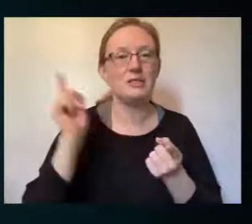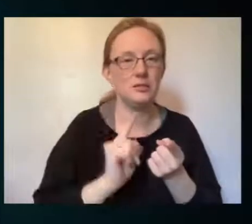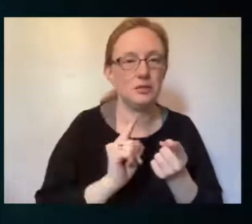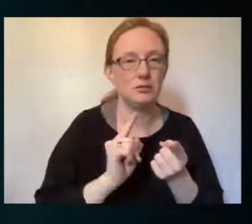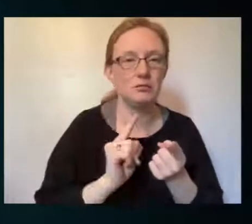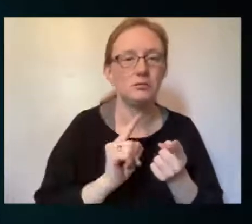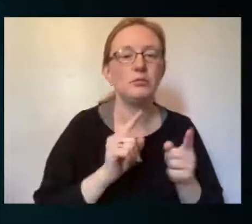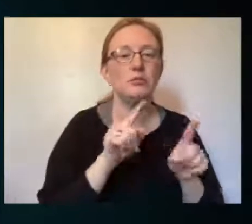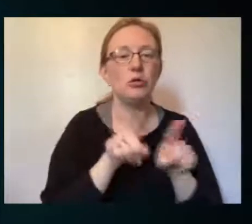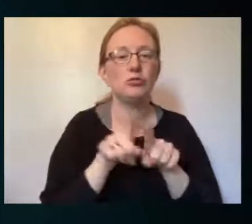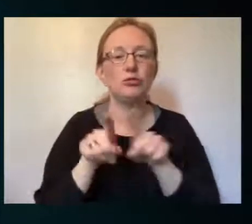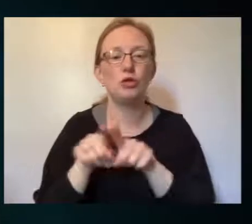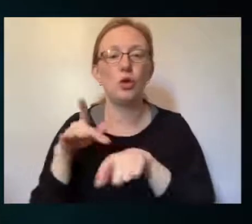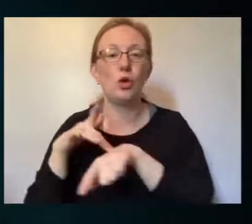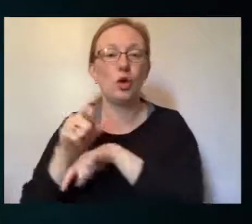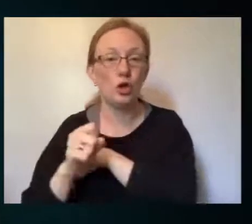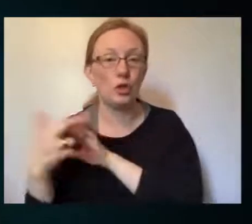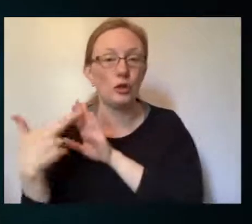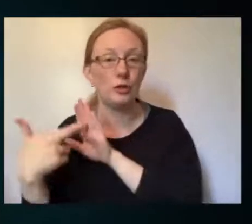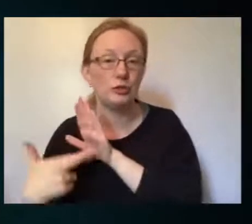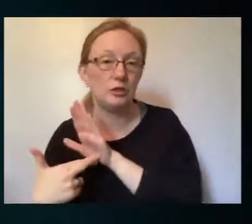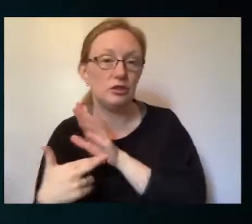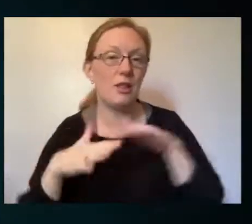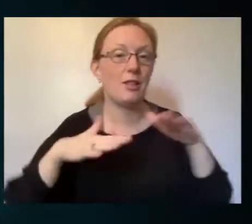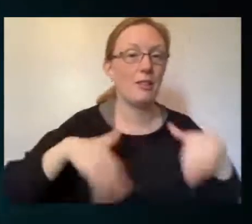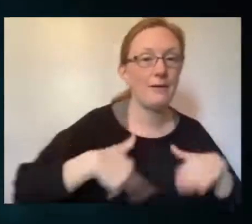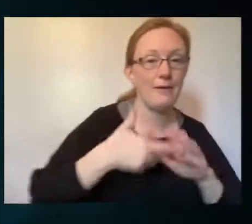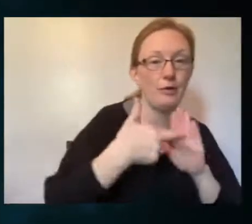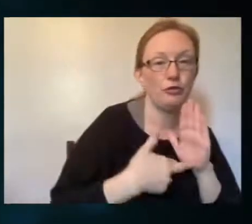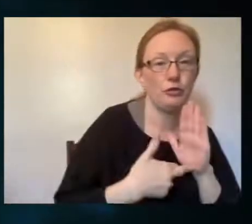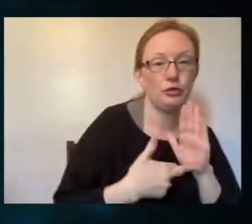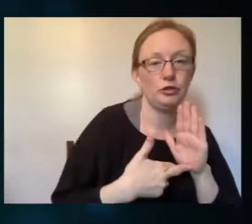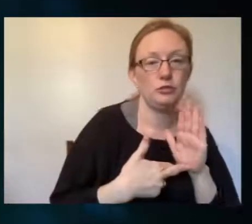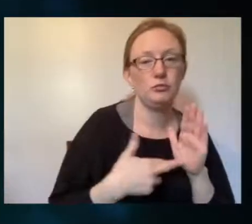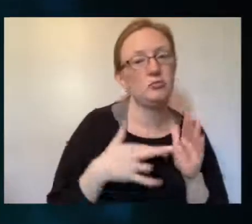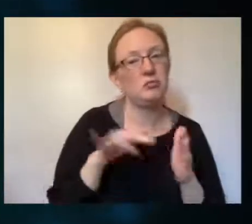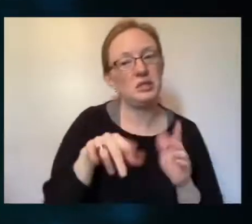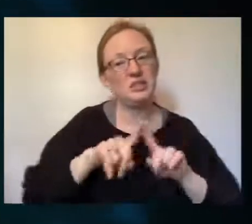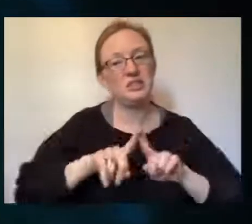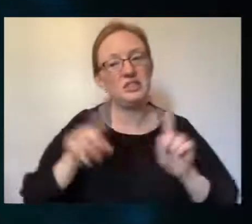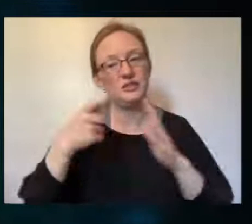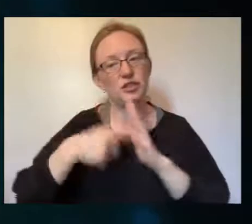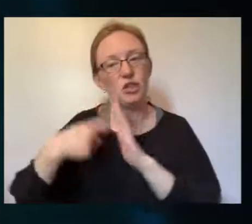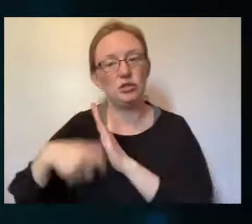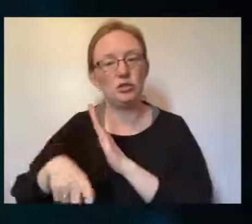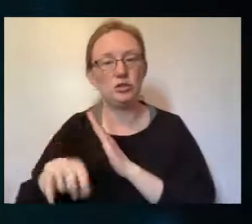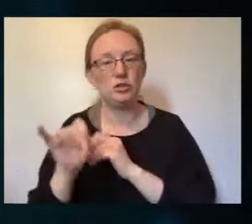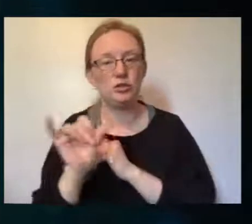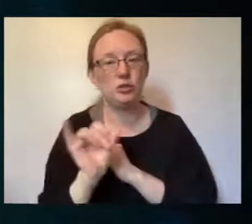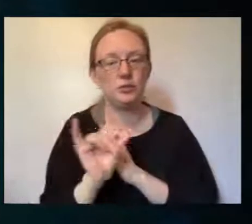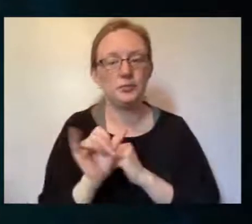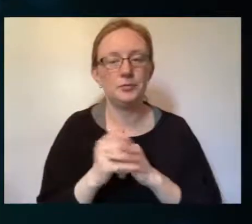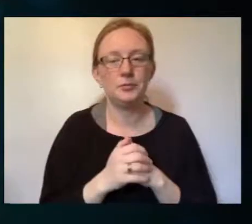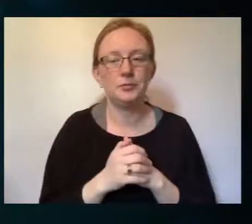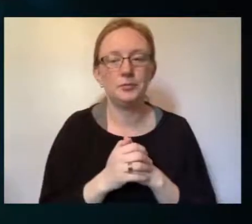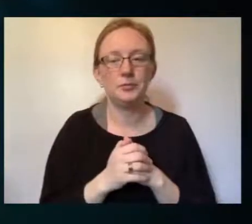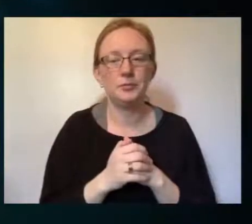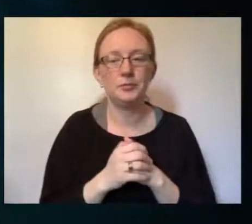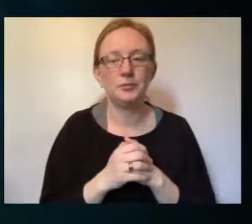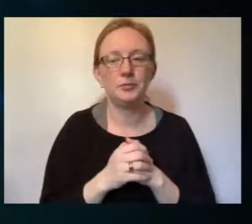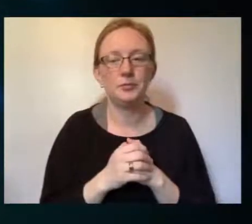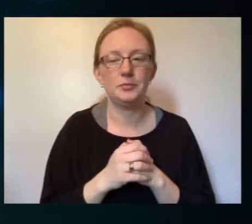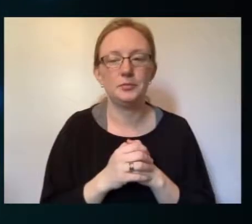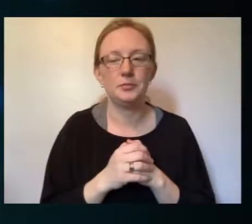late registration so that we can try and, you know, for logistical manners, get sort